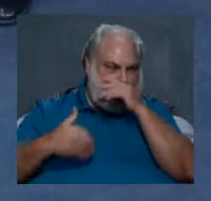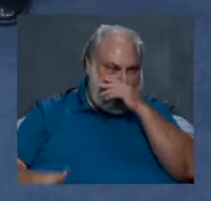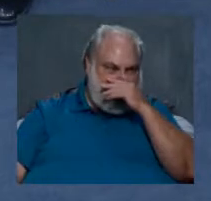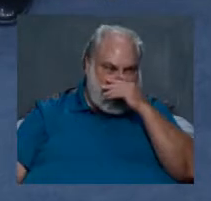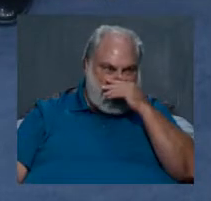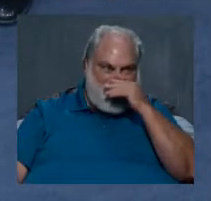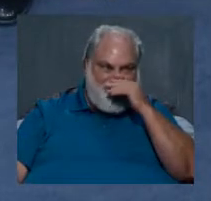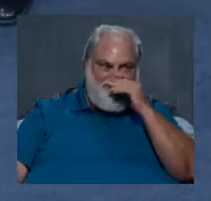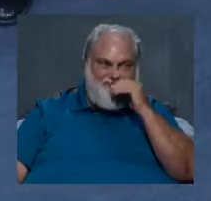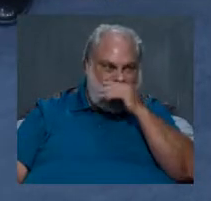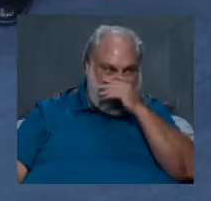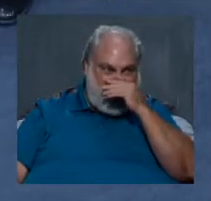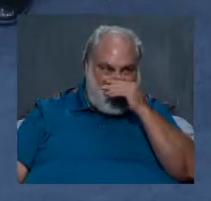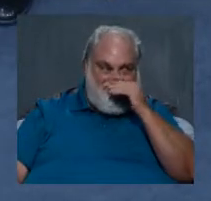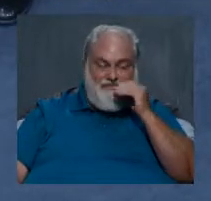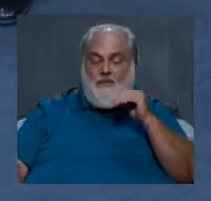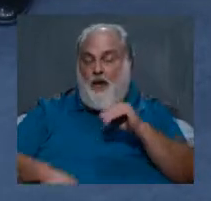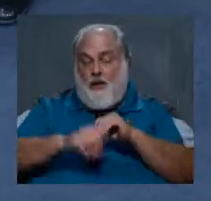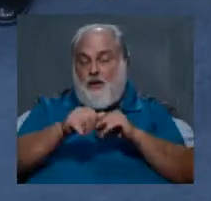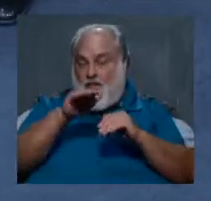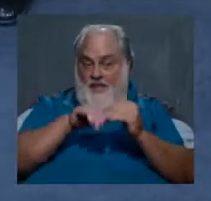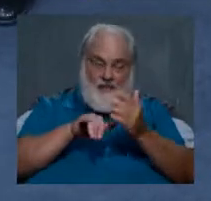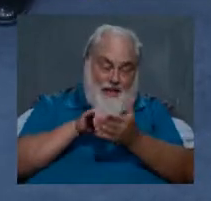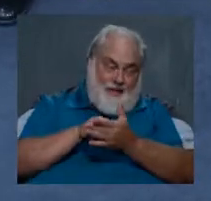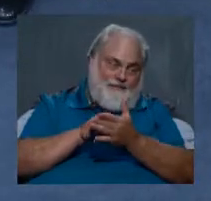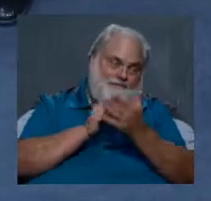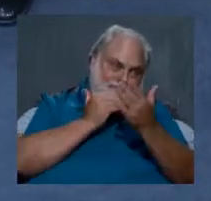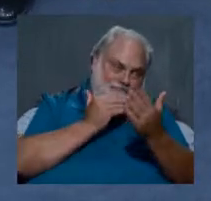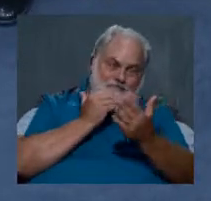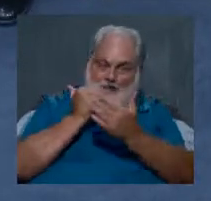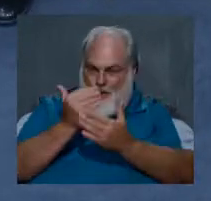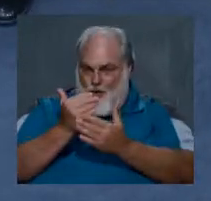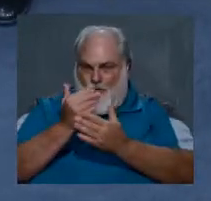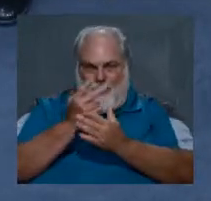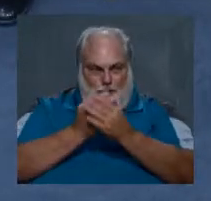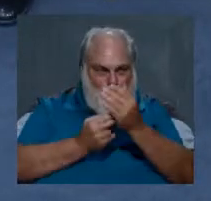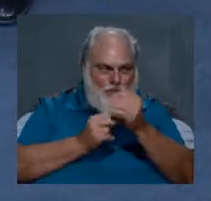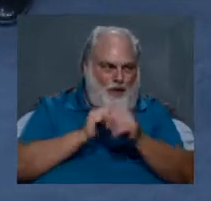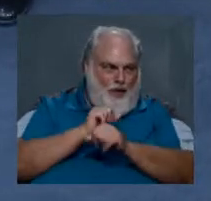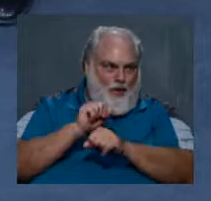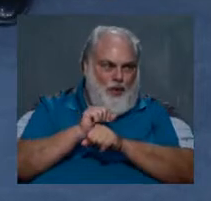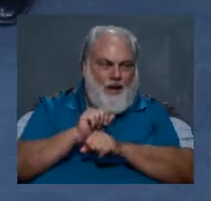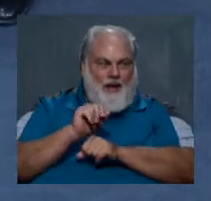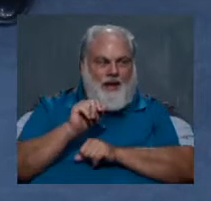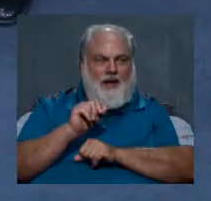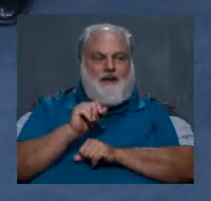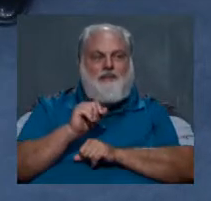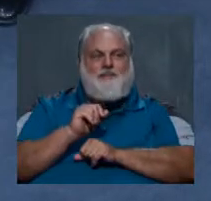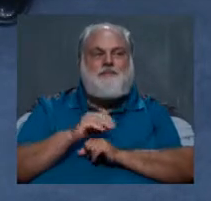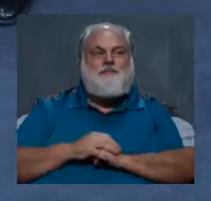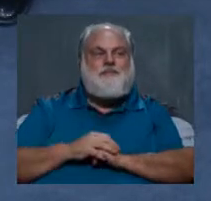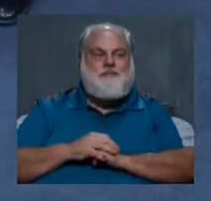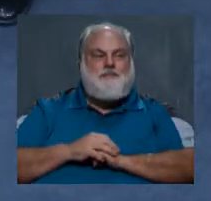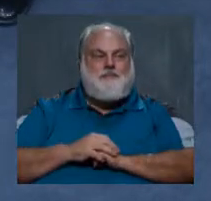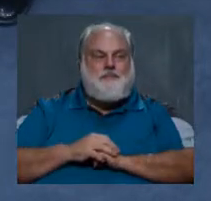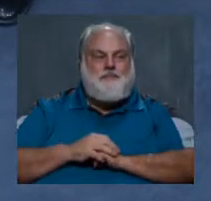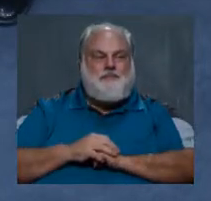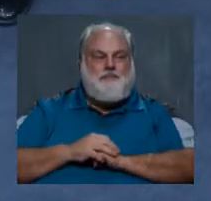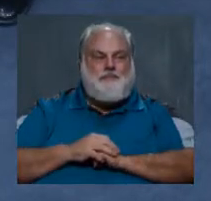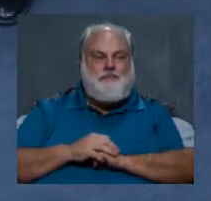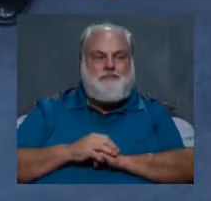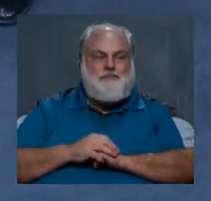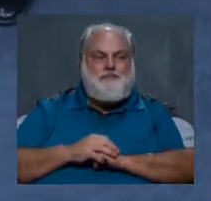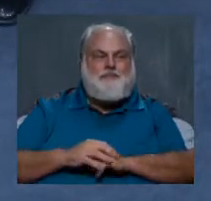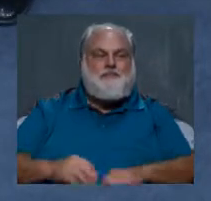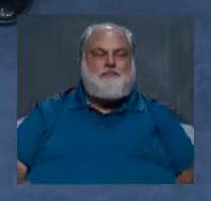subdivision. But otherwise, again, thank you both. Vince, thank you, and Donna, thank you.